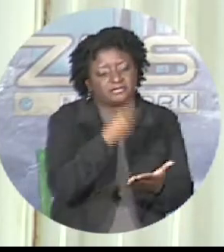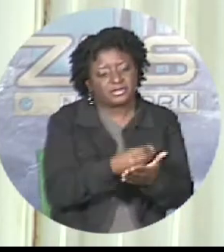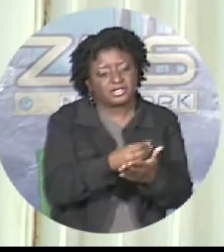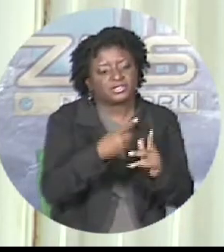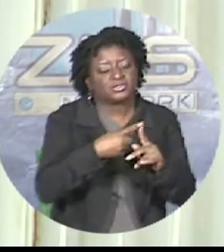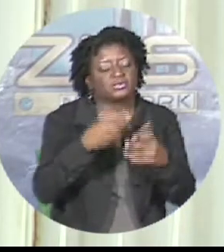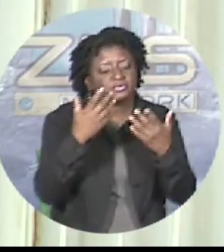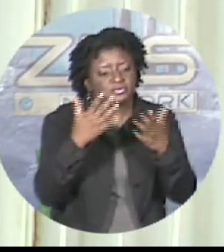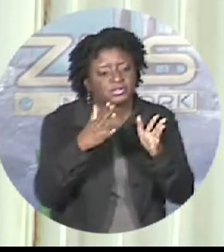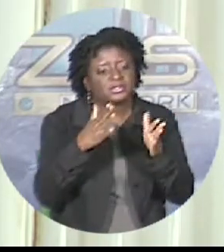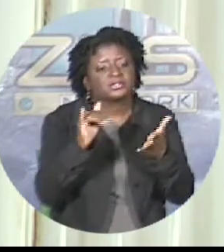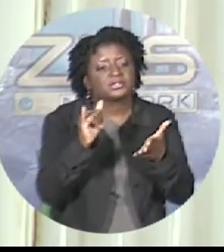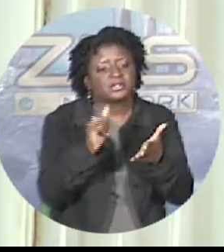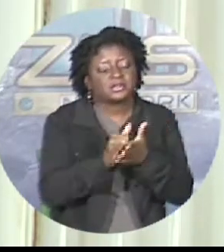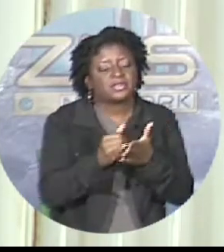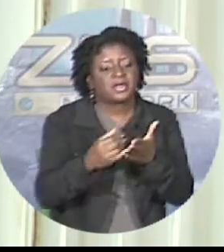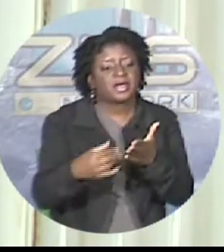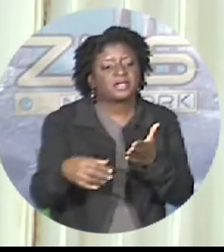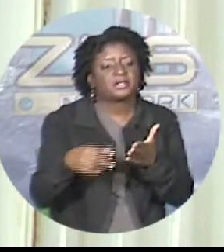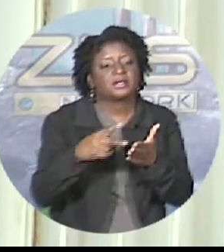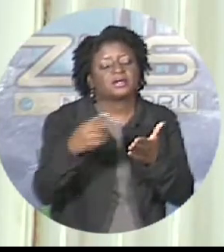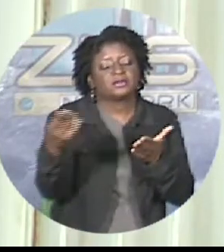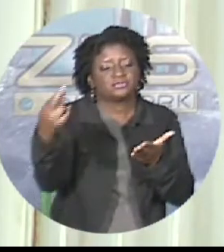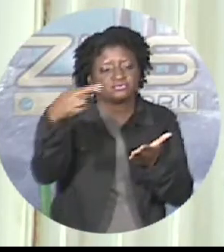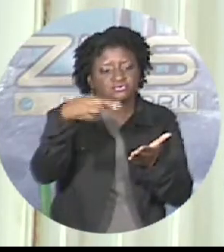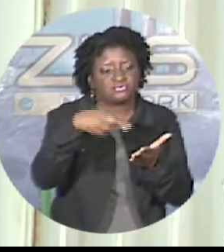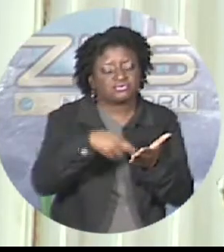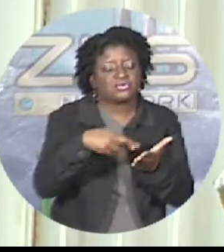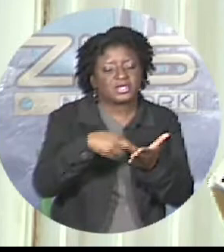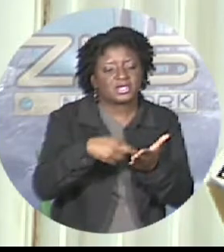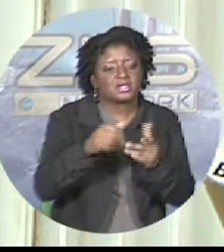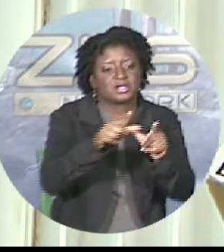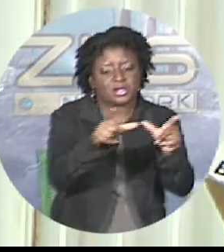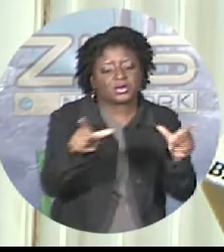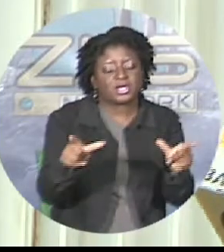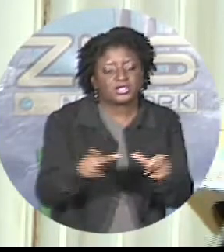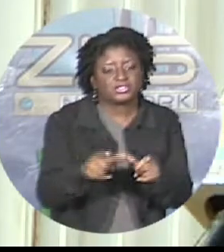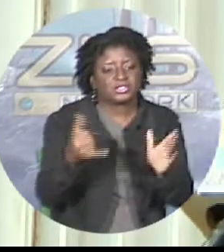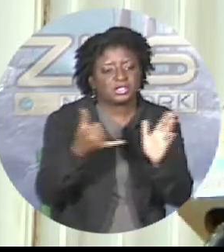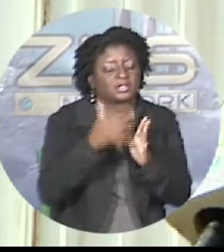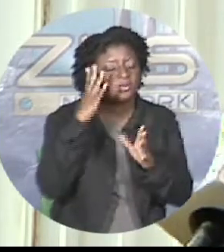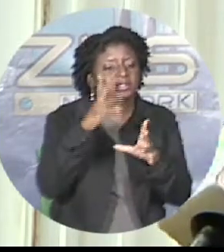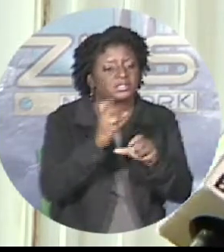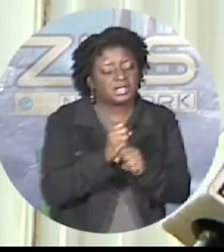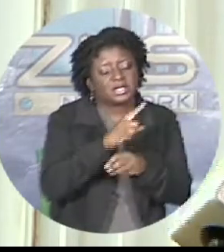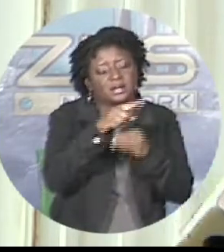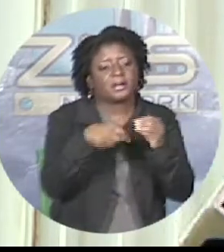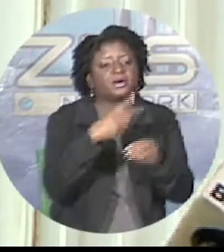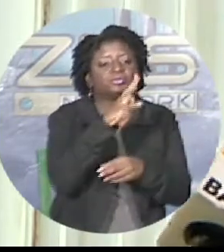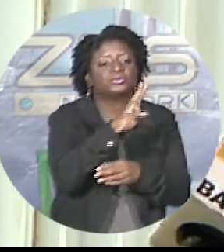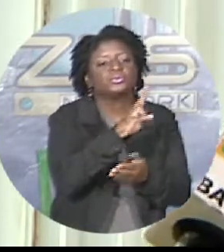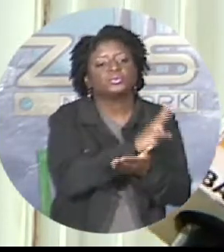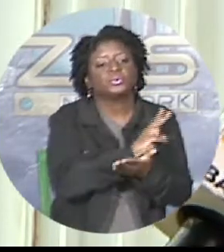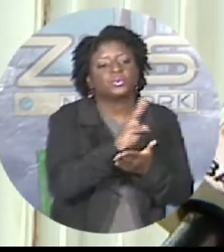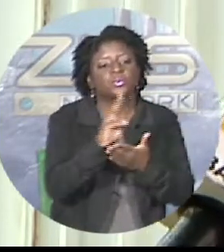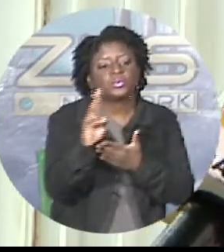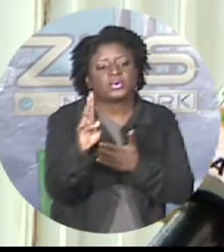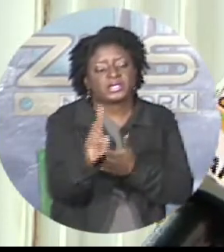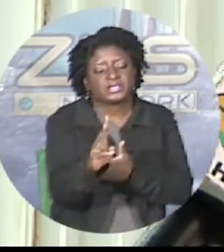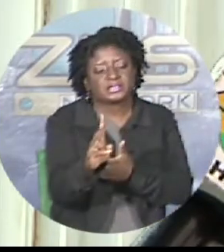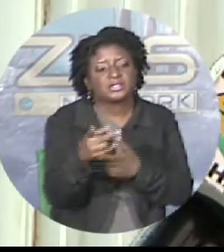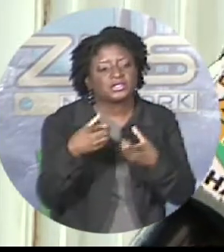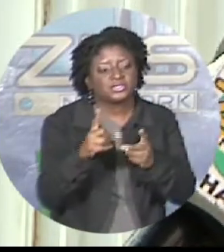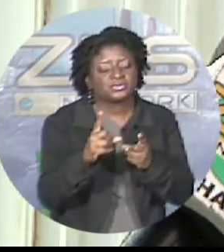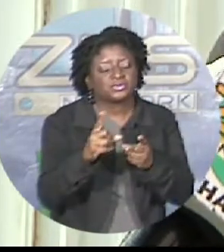that relocation, and it's going to take about 2 weeks. But during the interim,